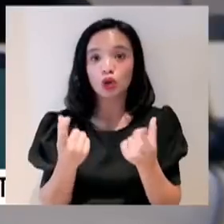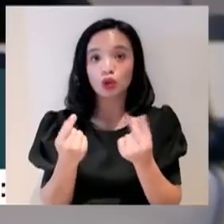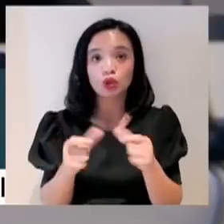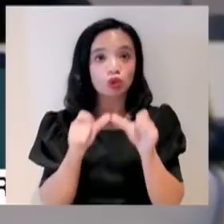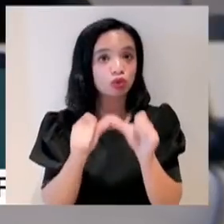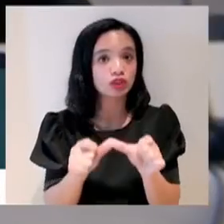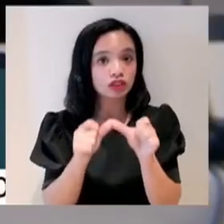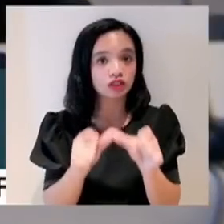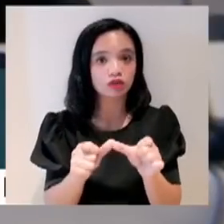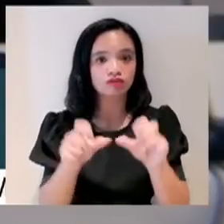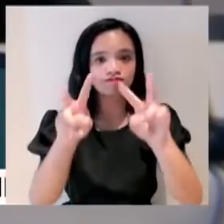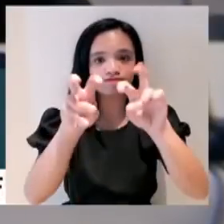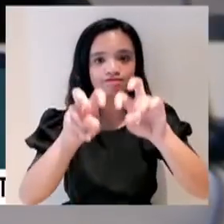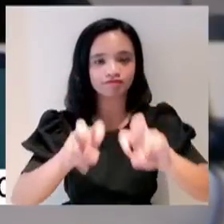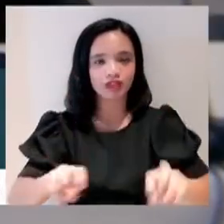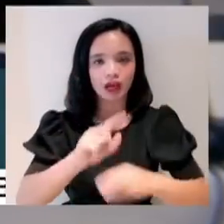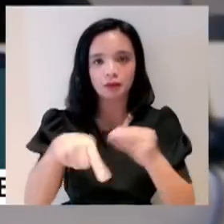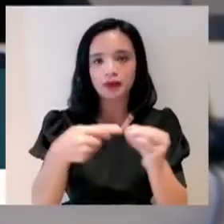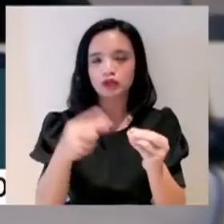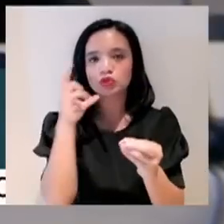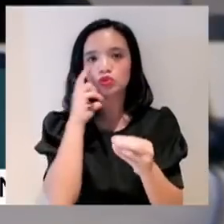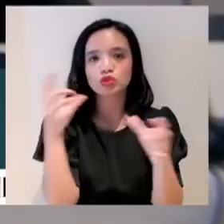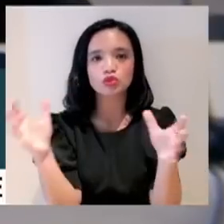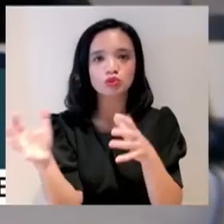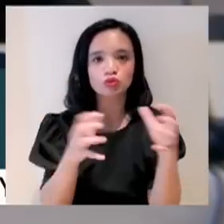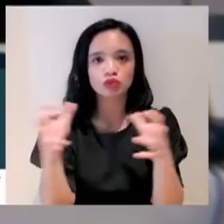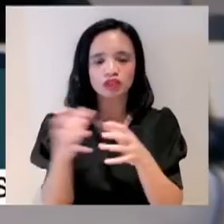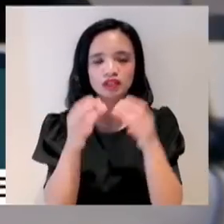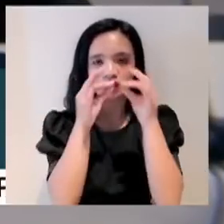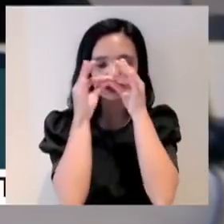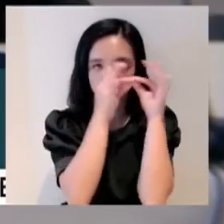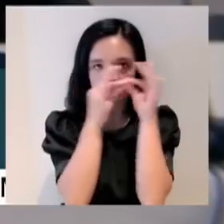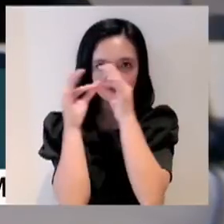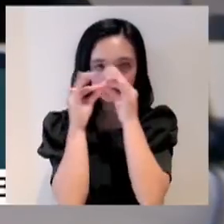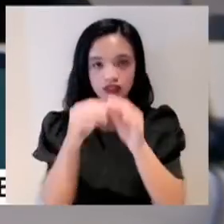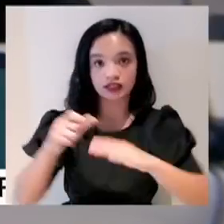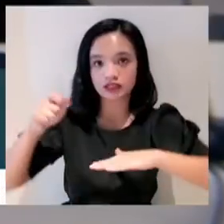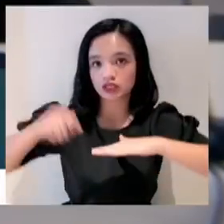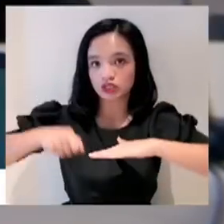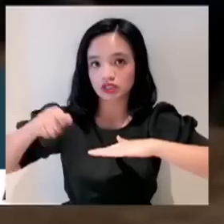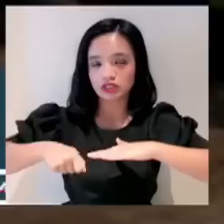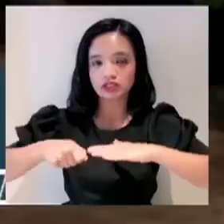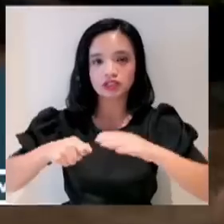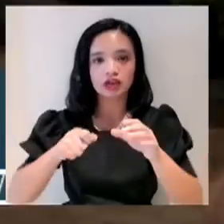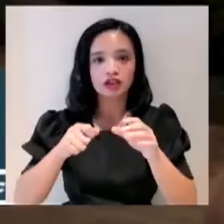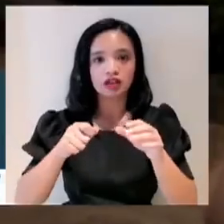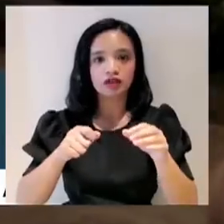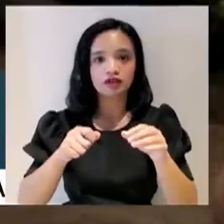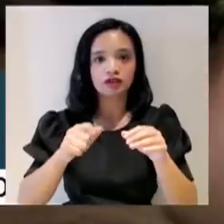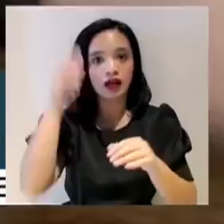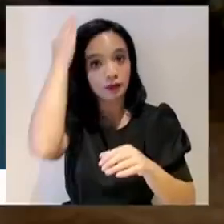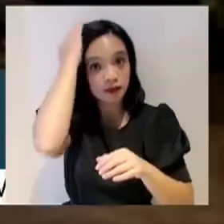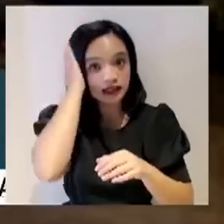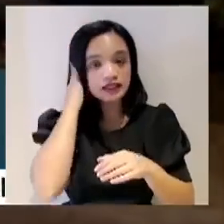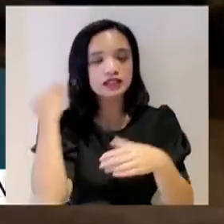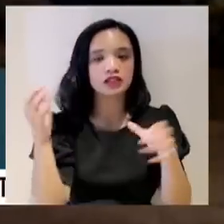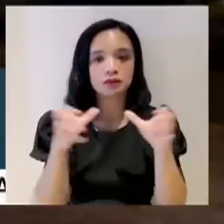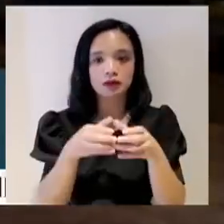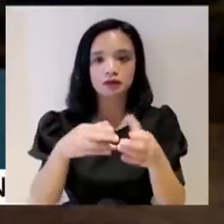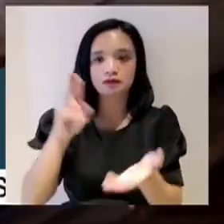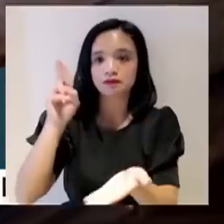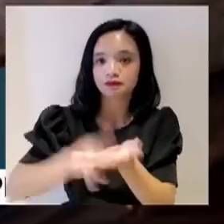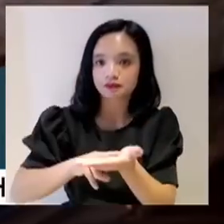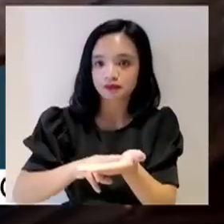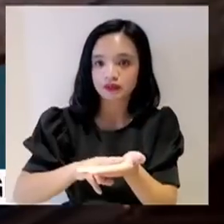probe on the Duterte drug war. In a 3-2 vote, the judges of the appeals chamber sided with the pretrial chamber's ruling